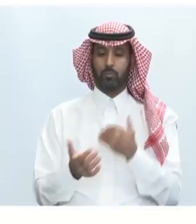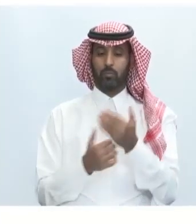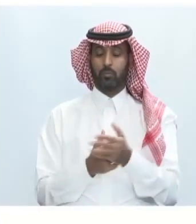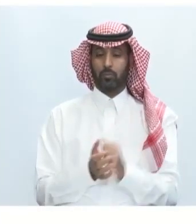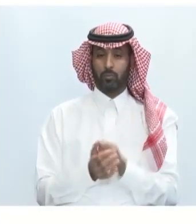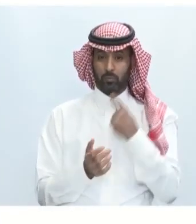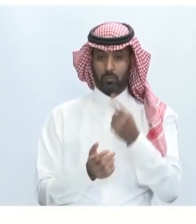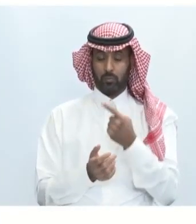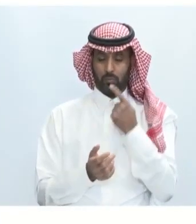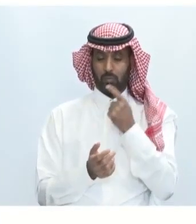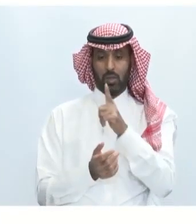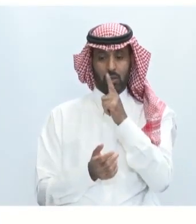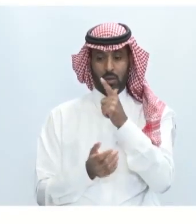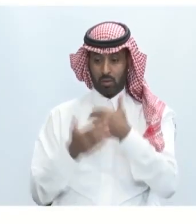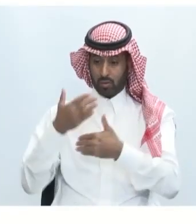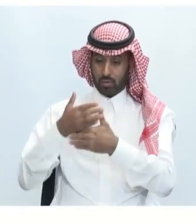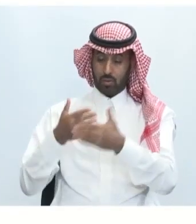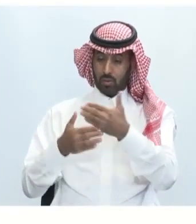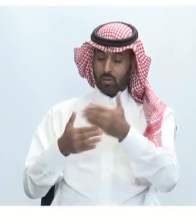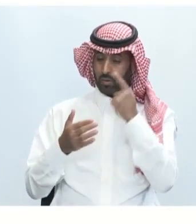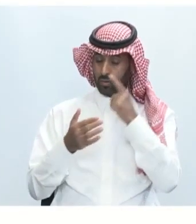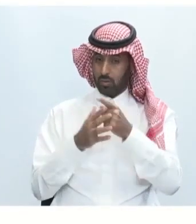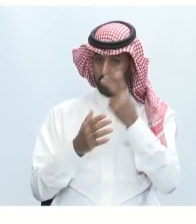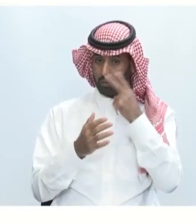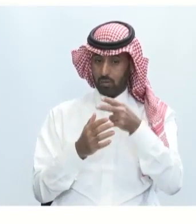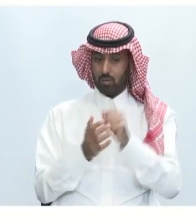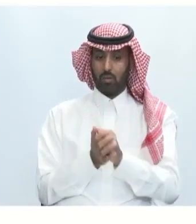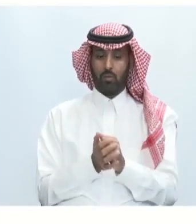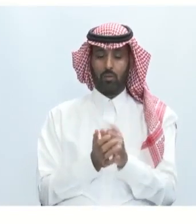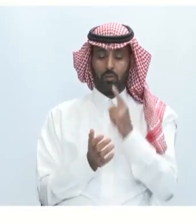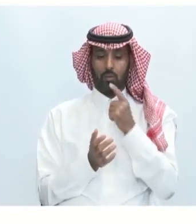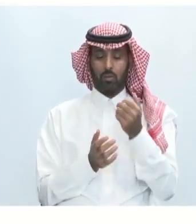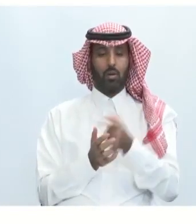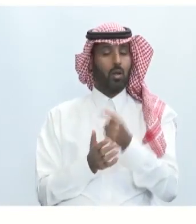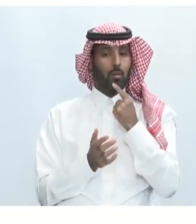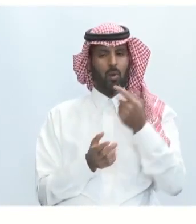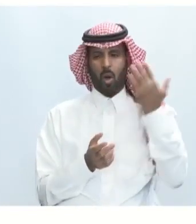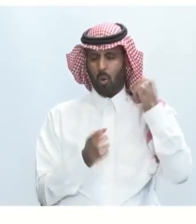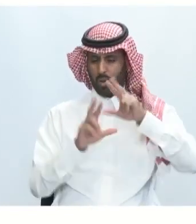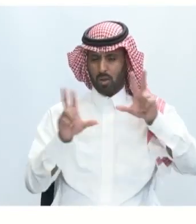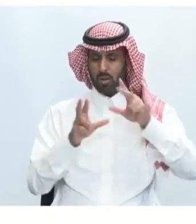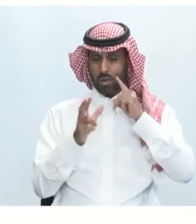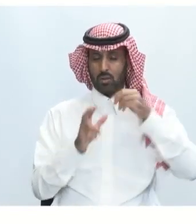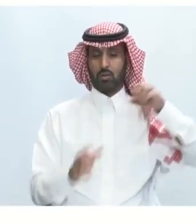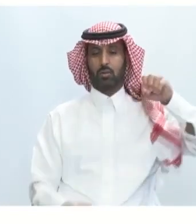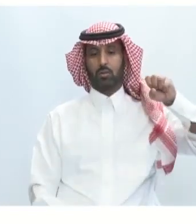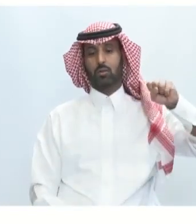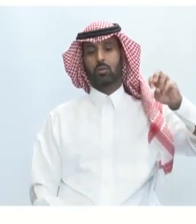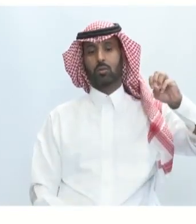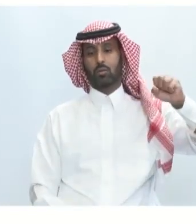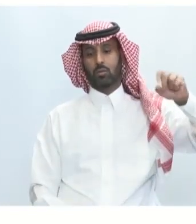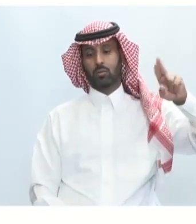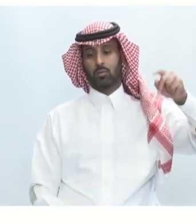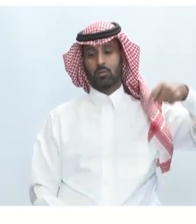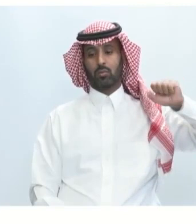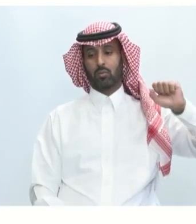Then we read about the language builder regarding the telenovelas and soap operas. And we learned how soap operas, they don't